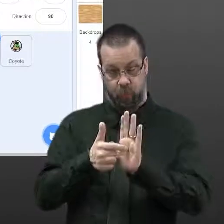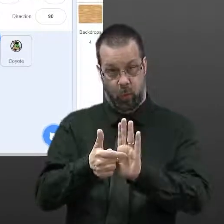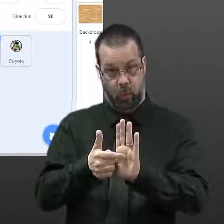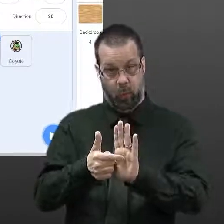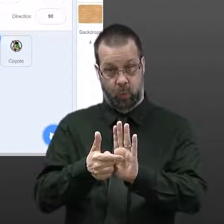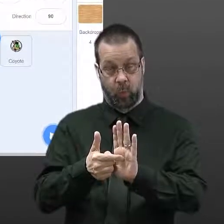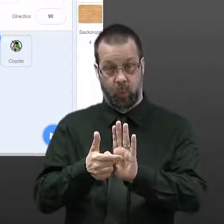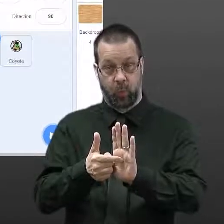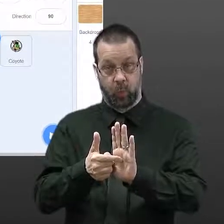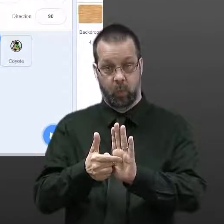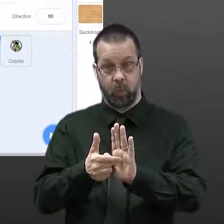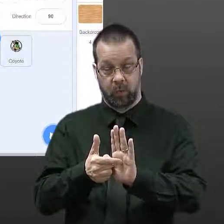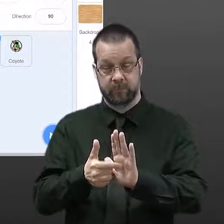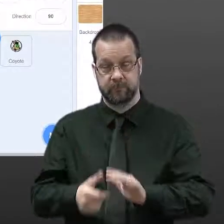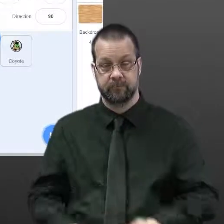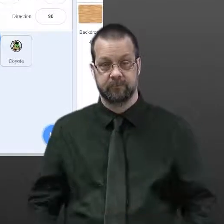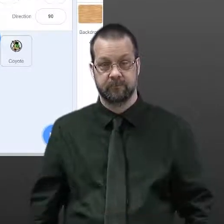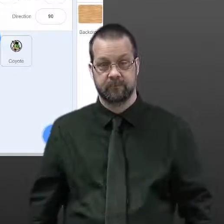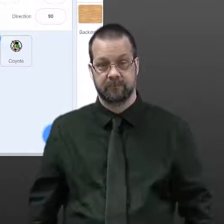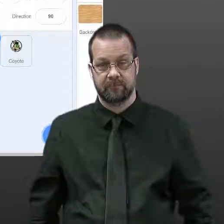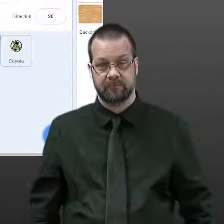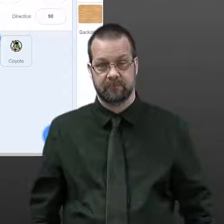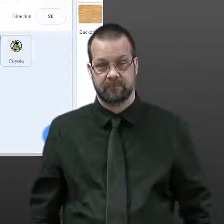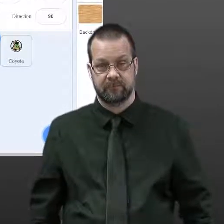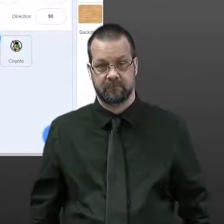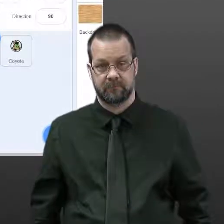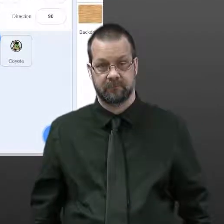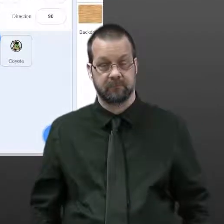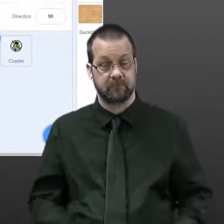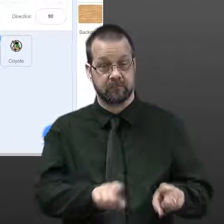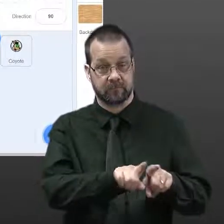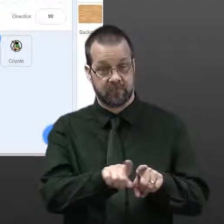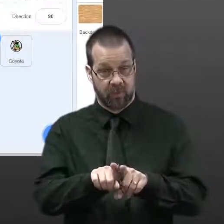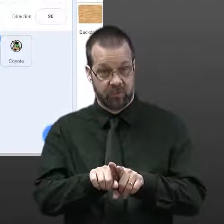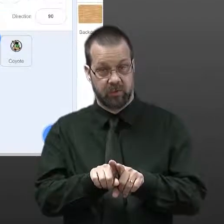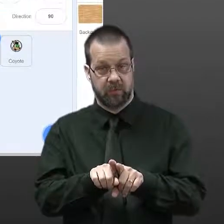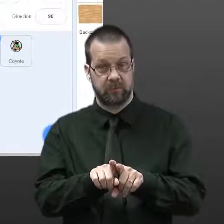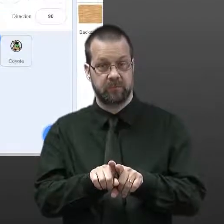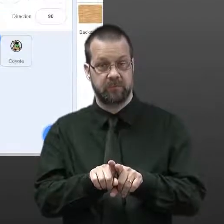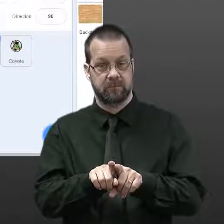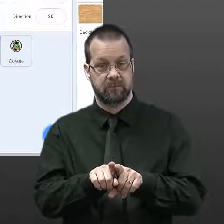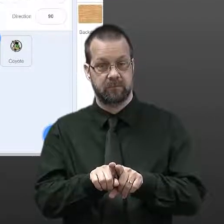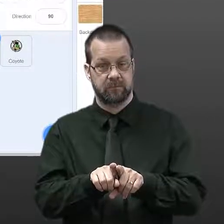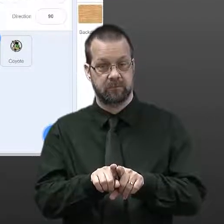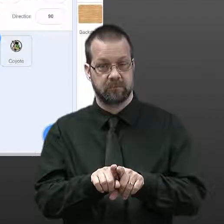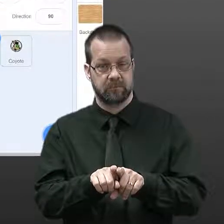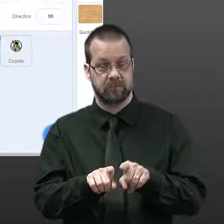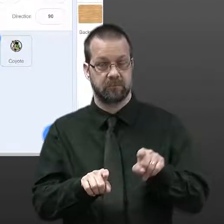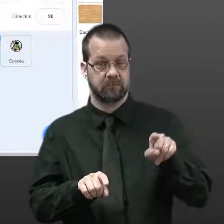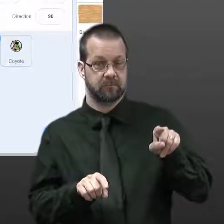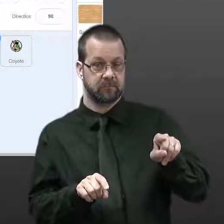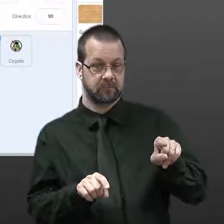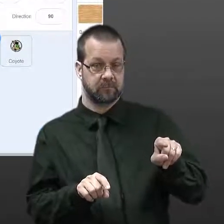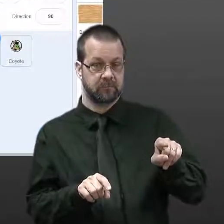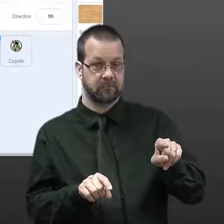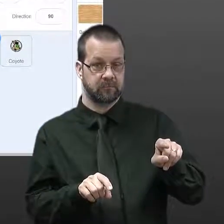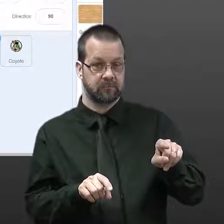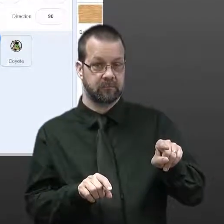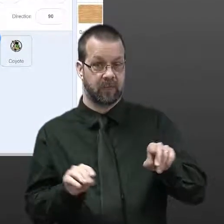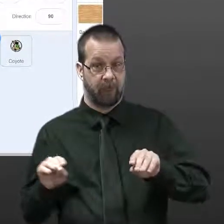showing when we begin, and we're also going to go